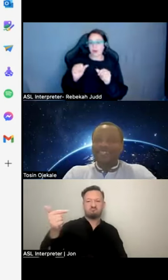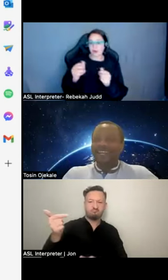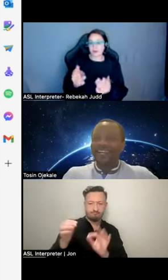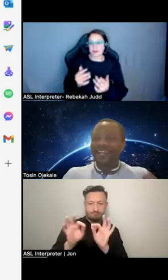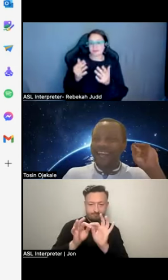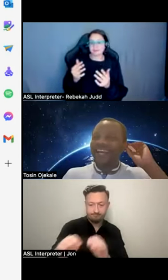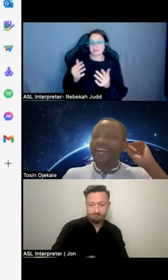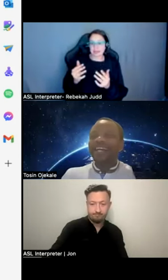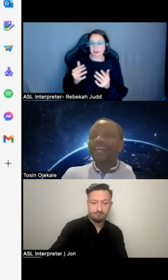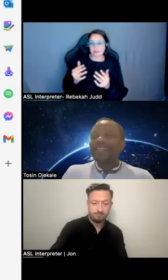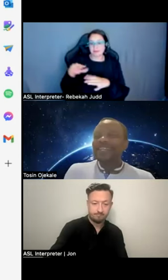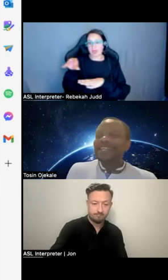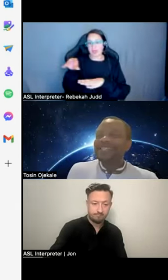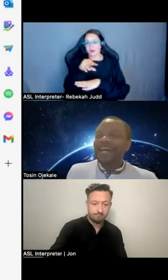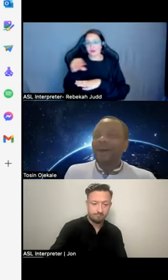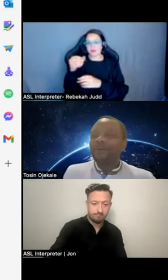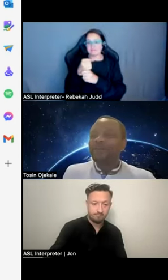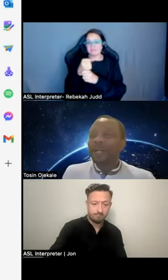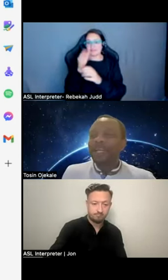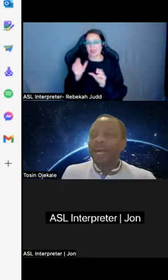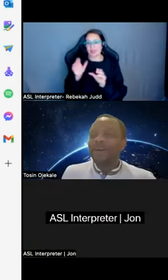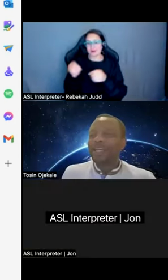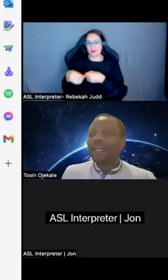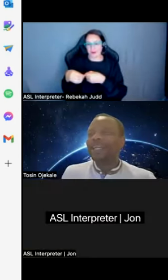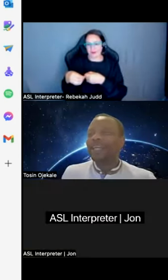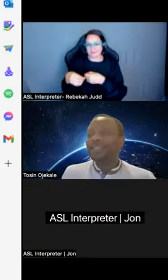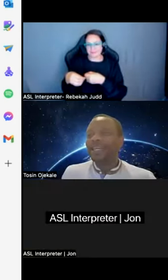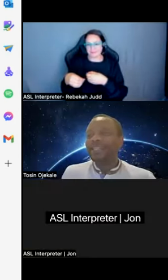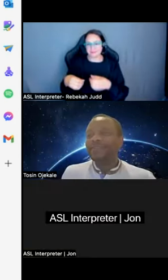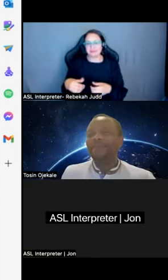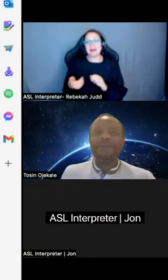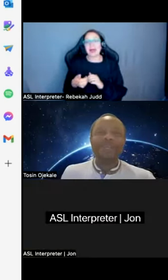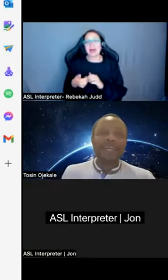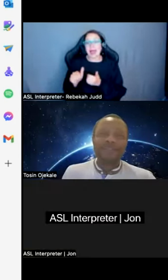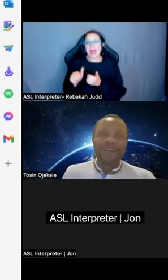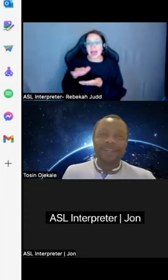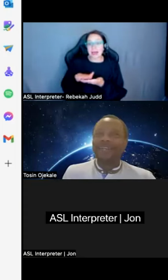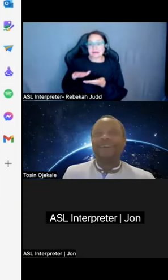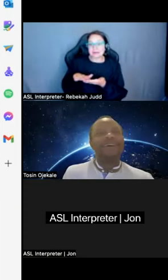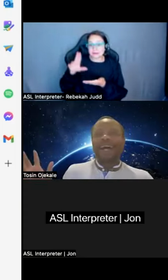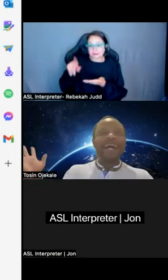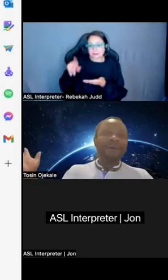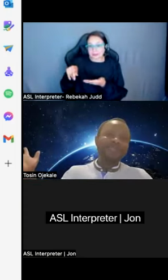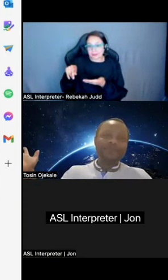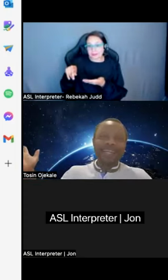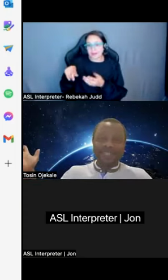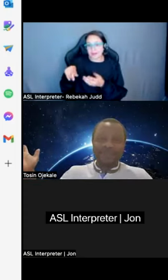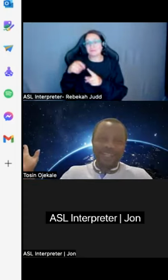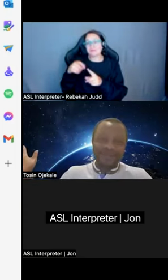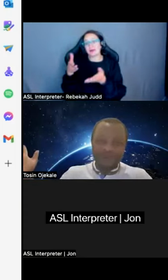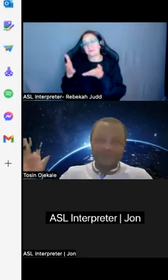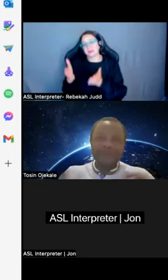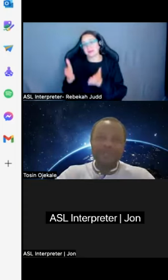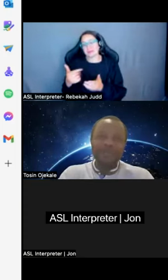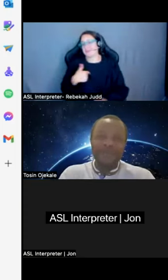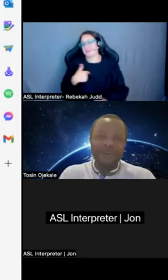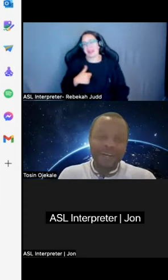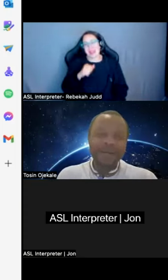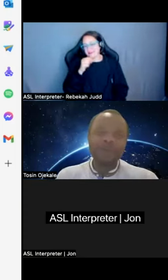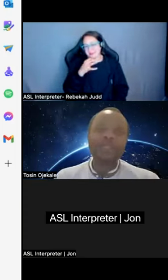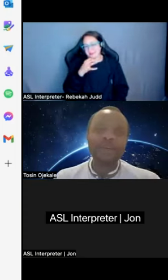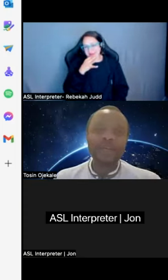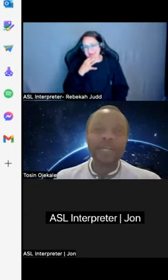office? Says how to clean out the clean agent from the servers. I haven't even experienced one of those